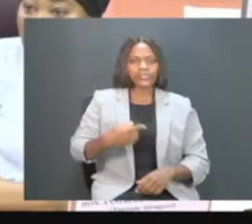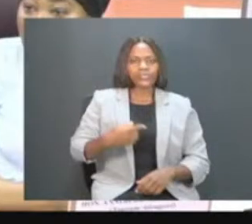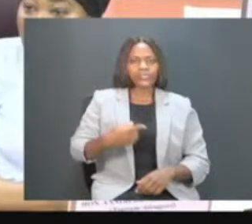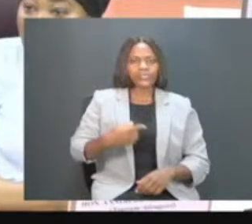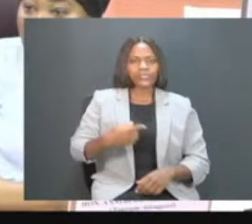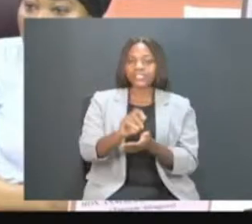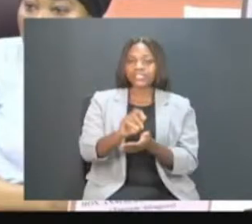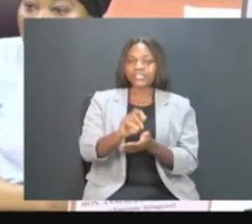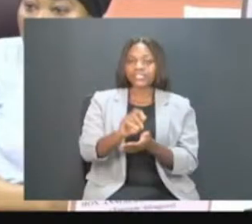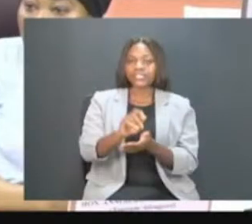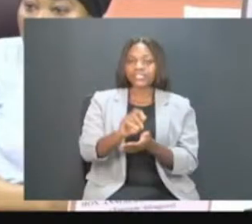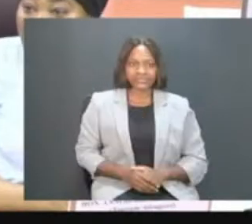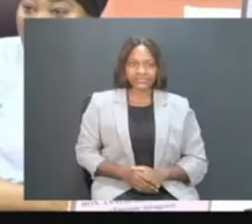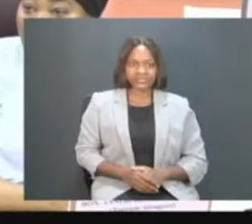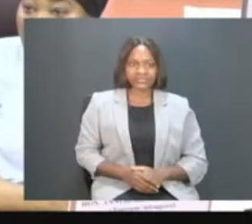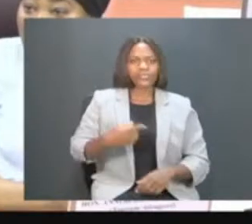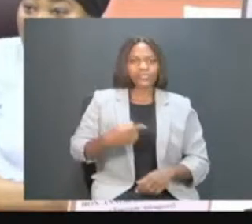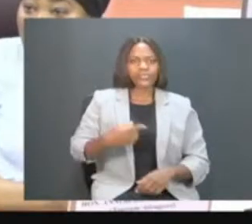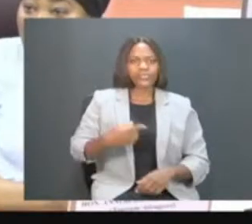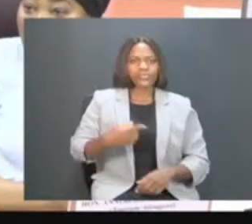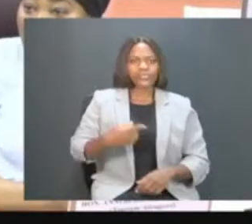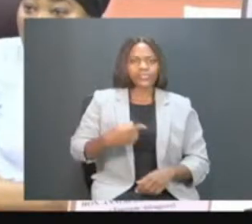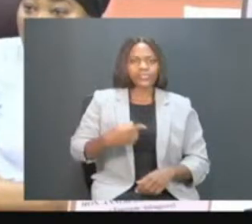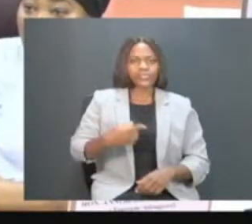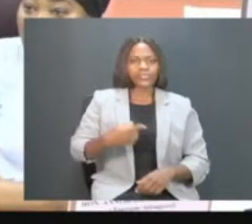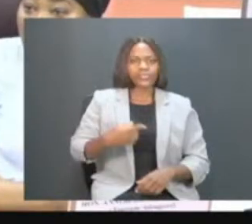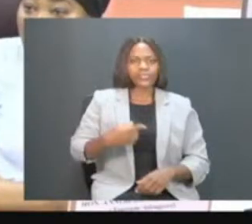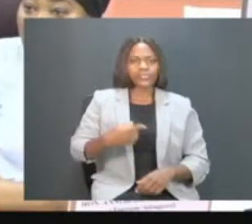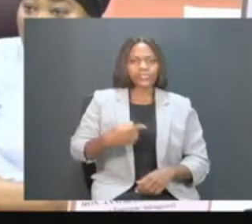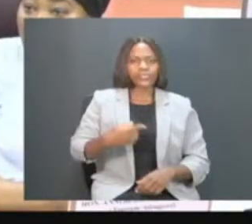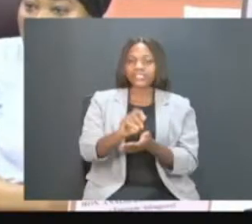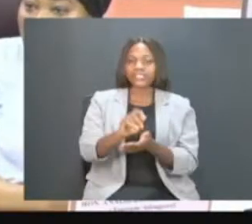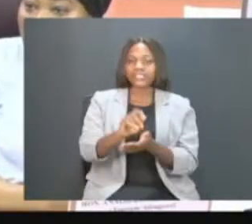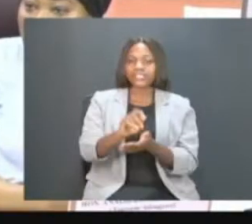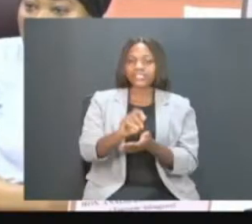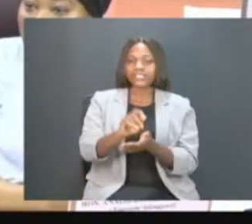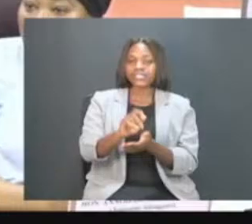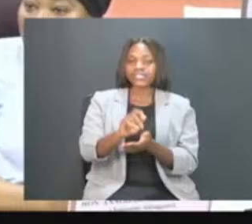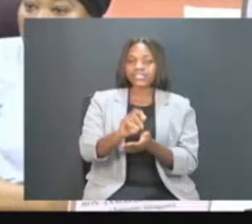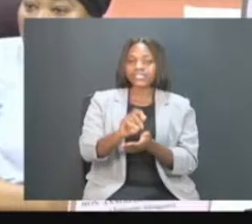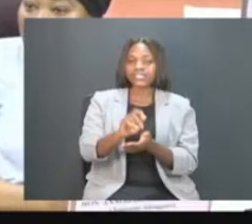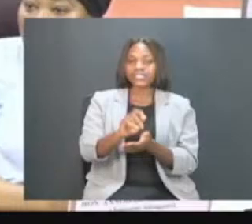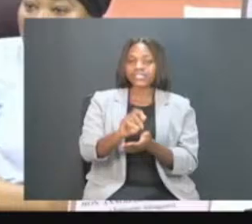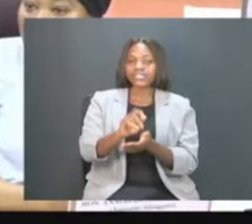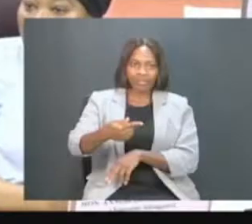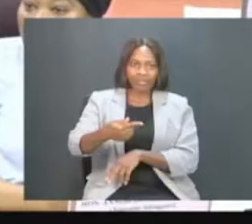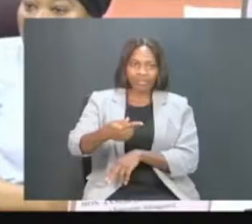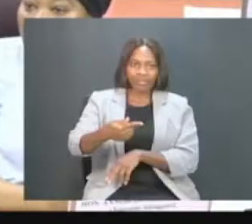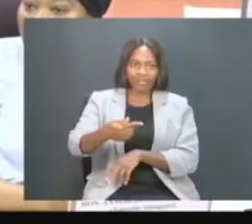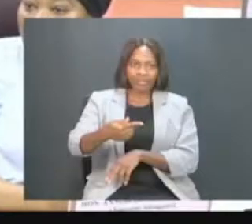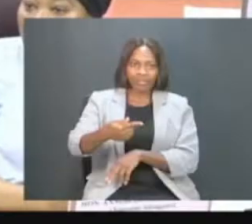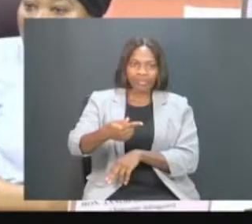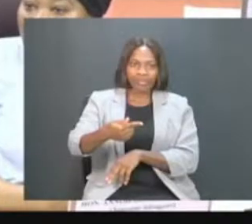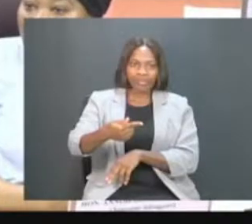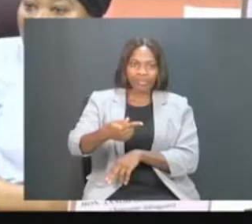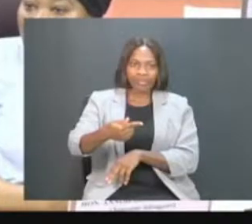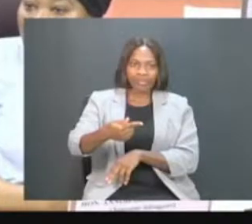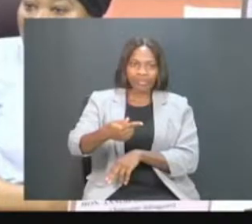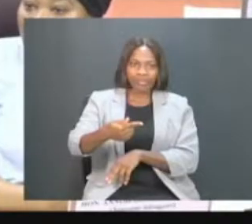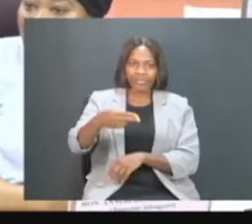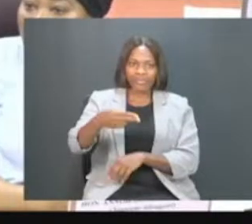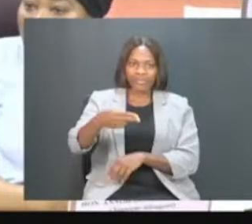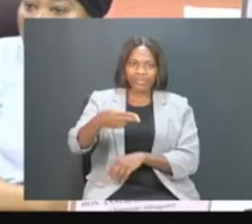We only ask that 3-3 on me has Jinapo, Kabiru, and leadership. in